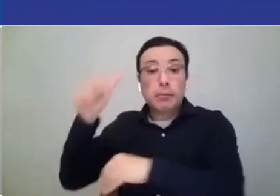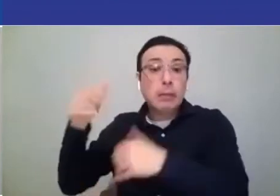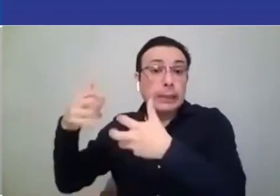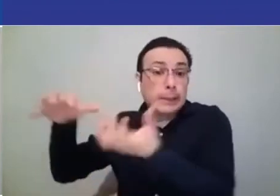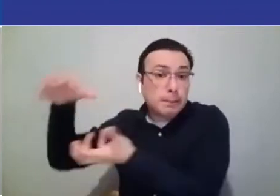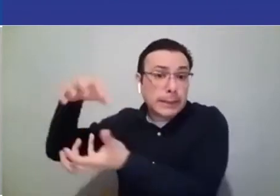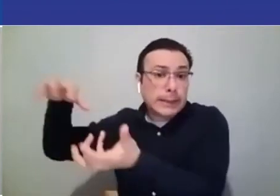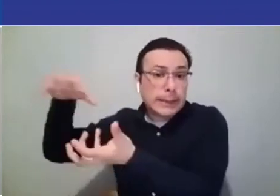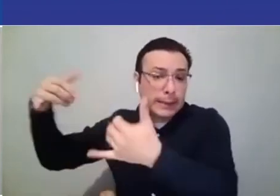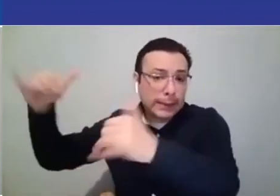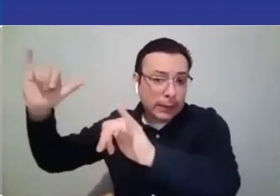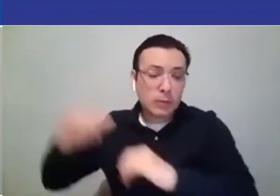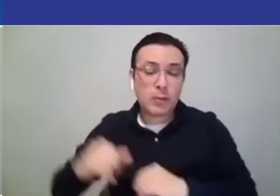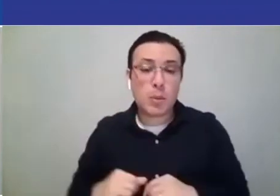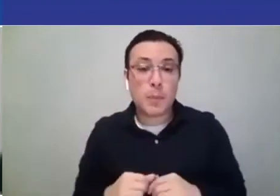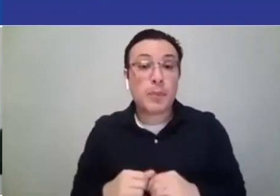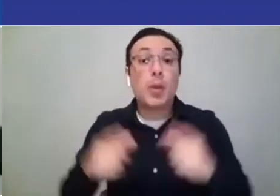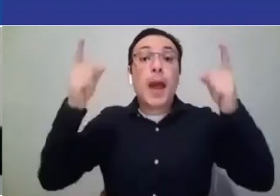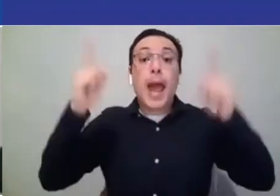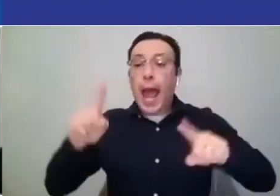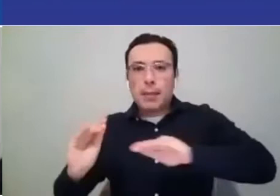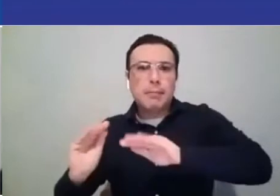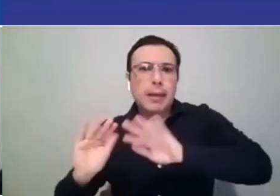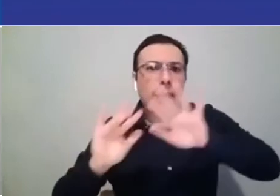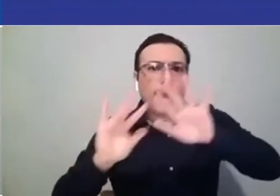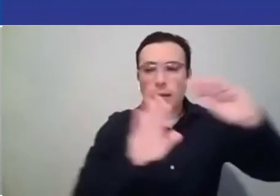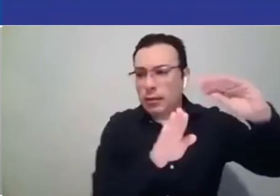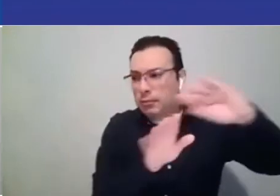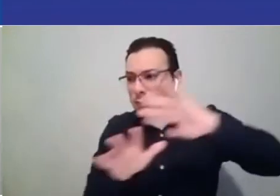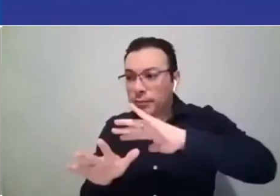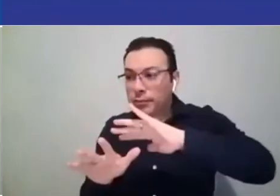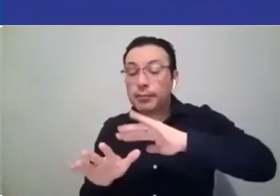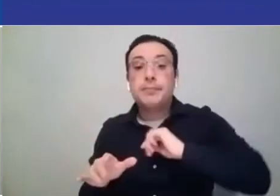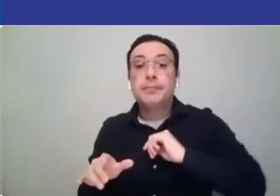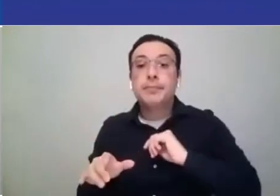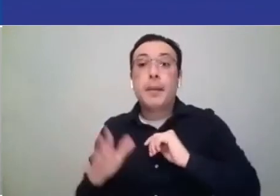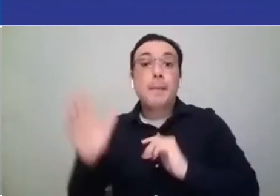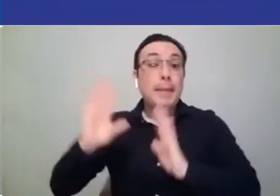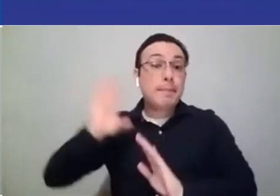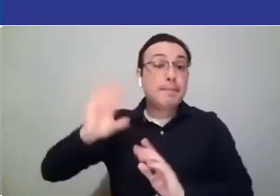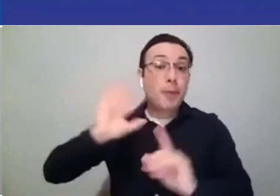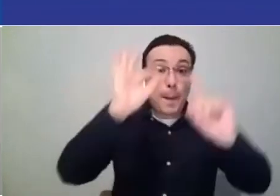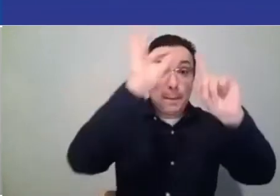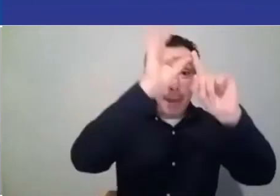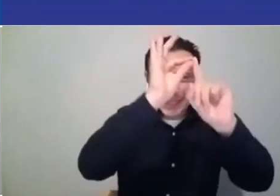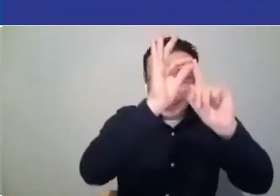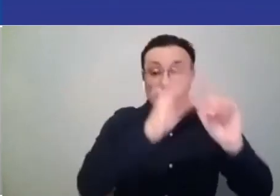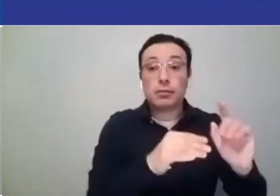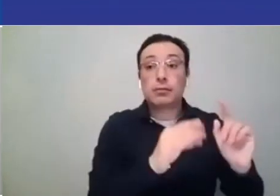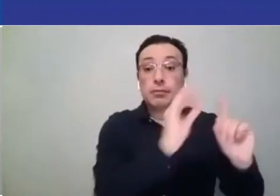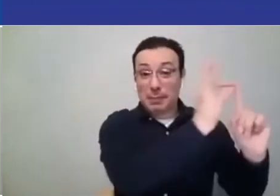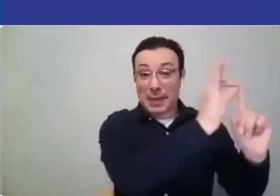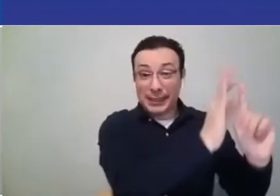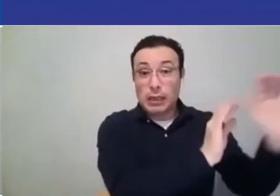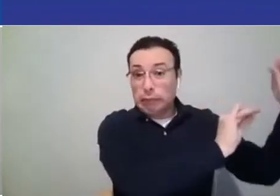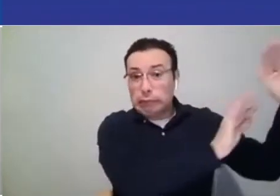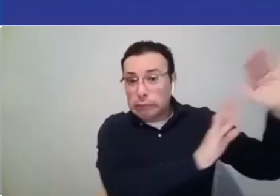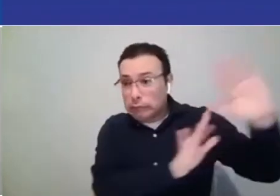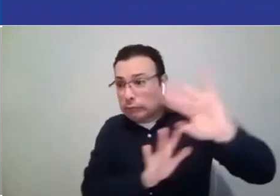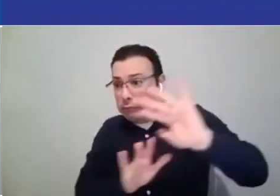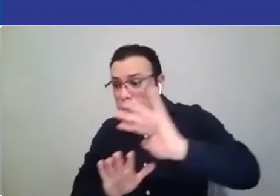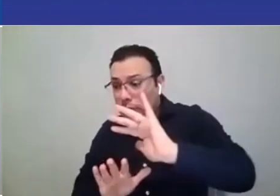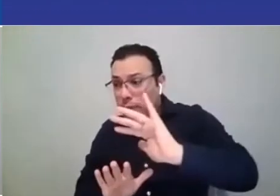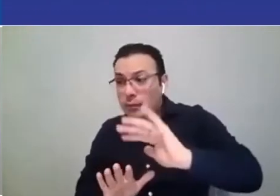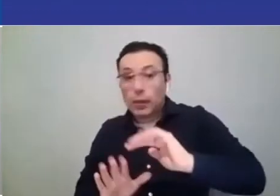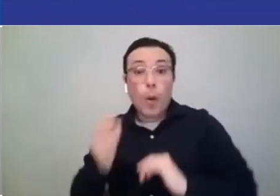to leave homeland, many people found themselves in refugee camps in India, right? They had been in Pakistan, that was